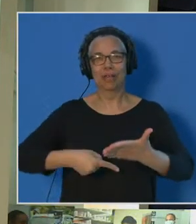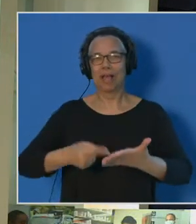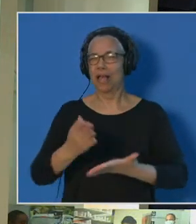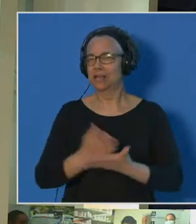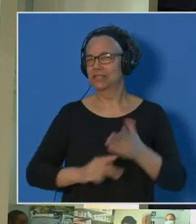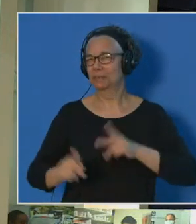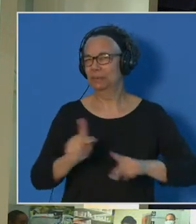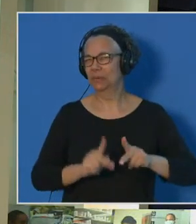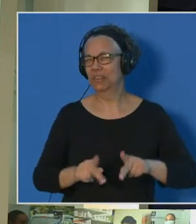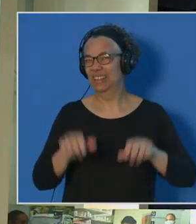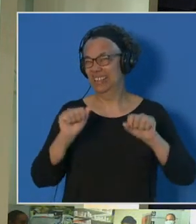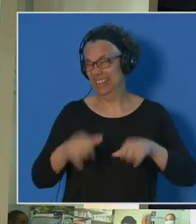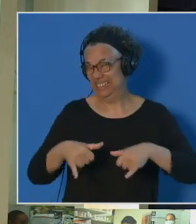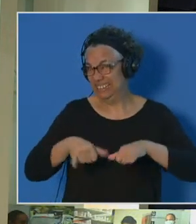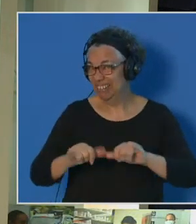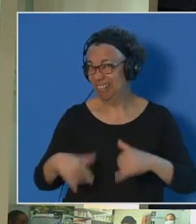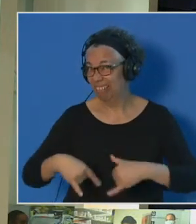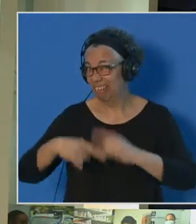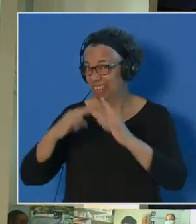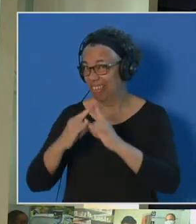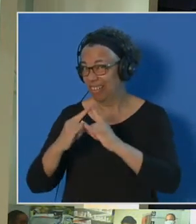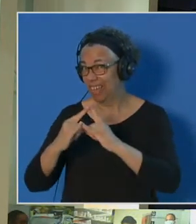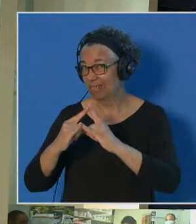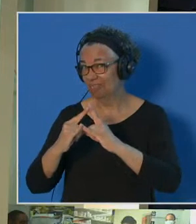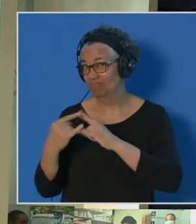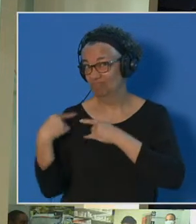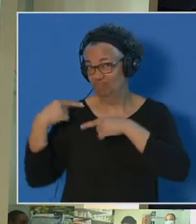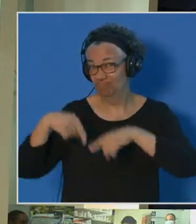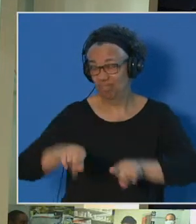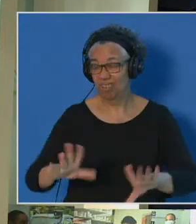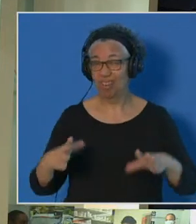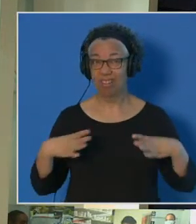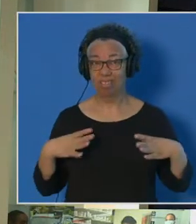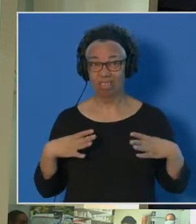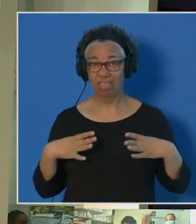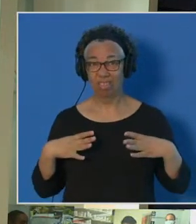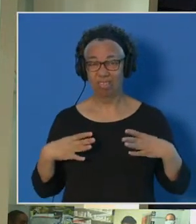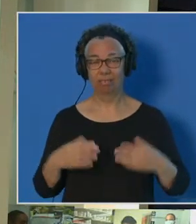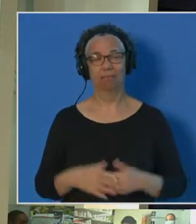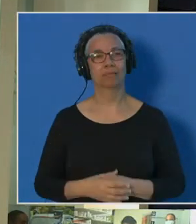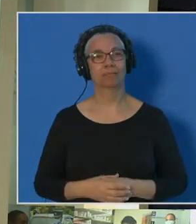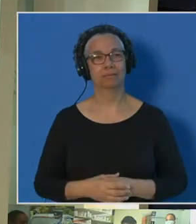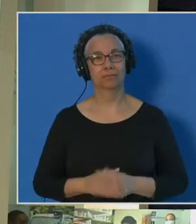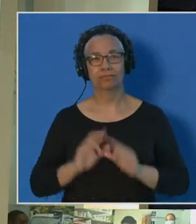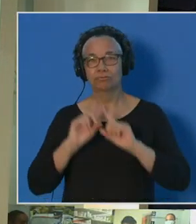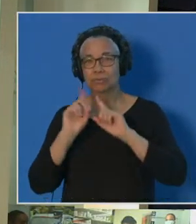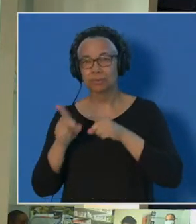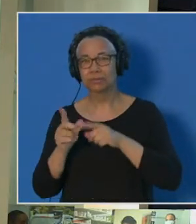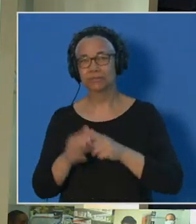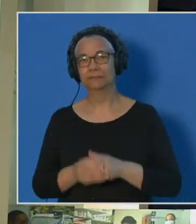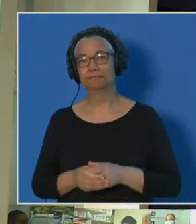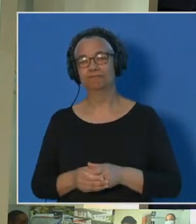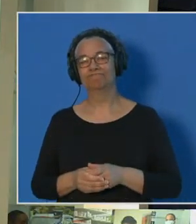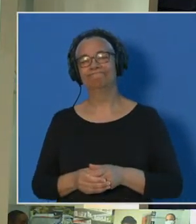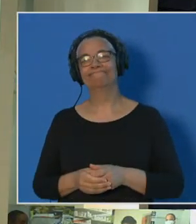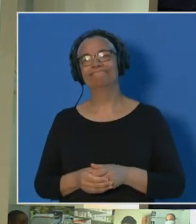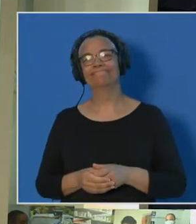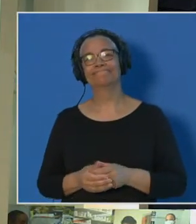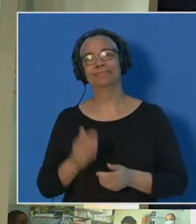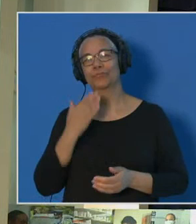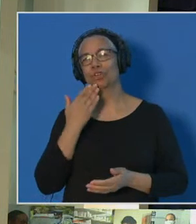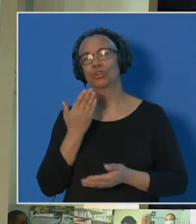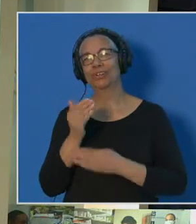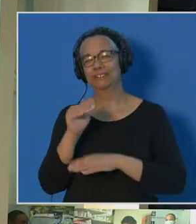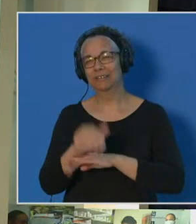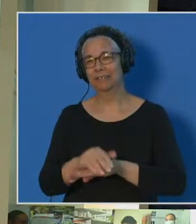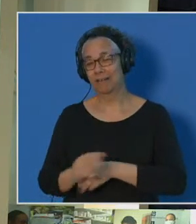still allowed to camp during the holiday vacation. Do you want to handle it? Good evening, Maya. Firstly, Cup Match is not